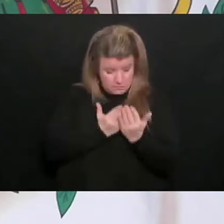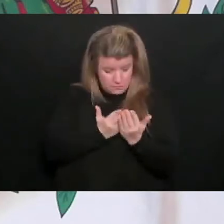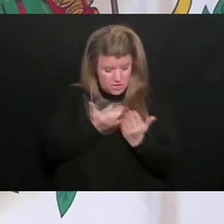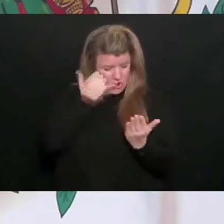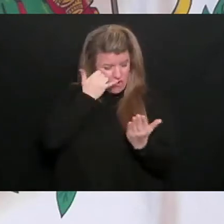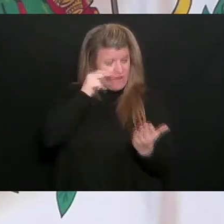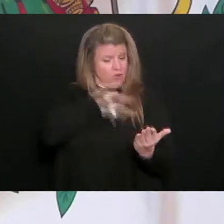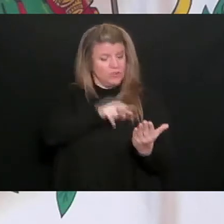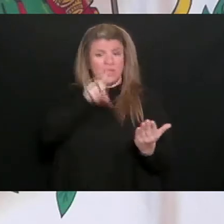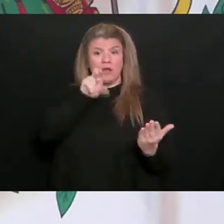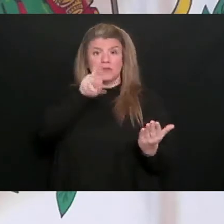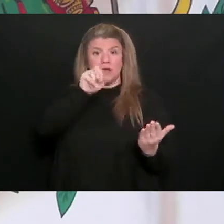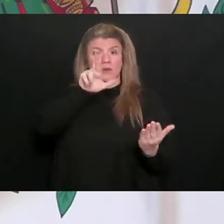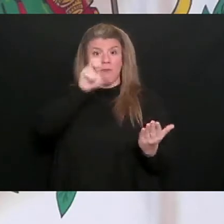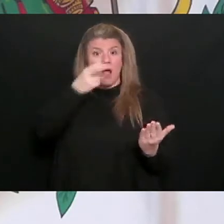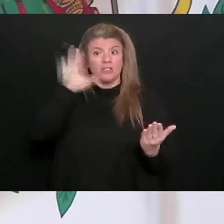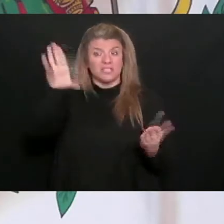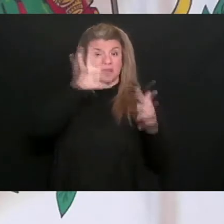and